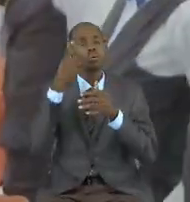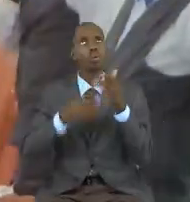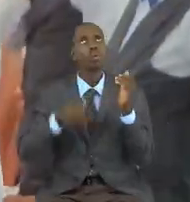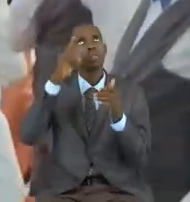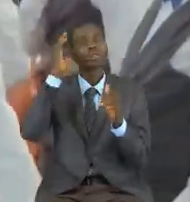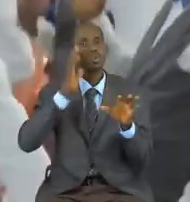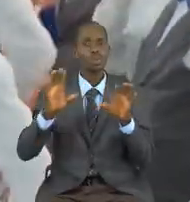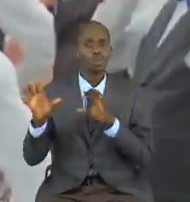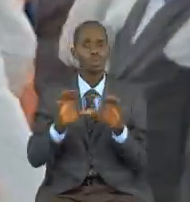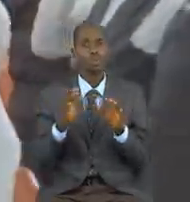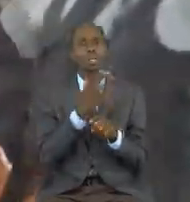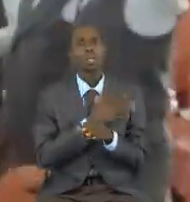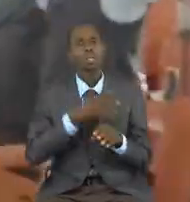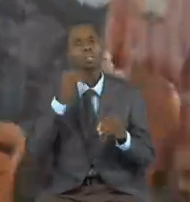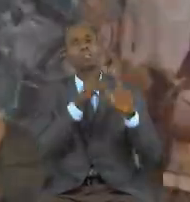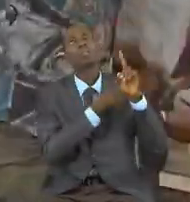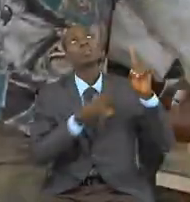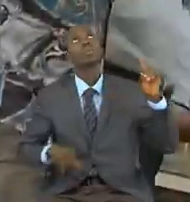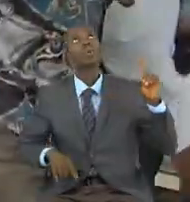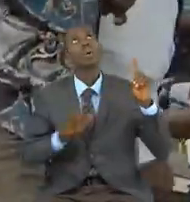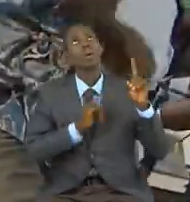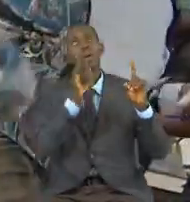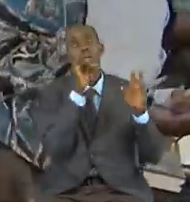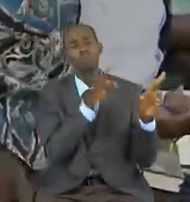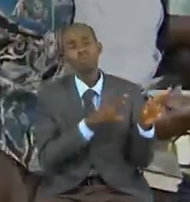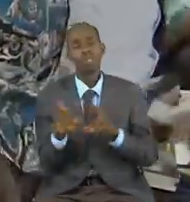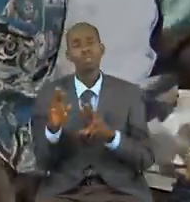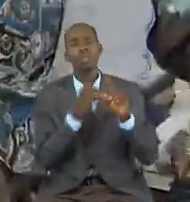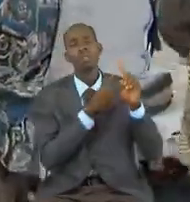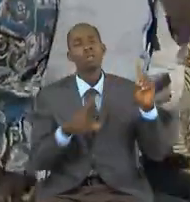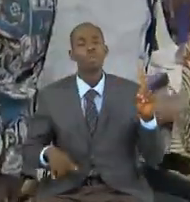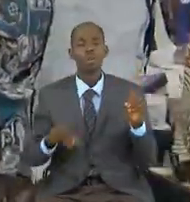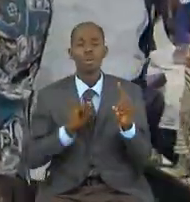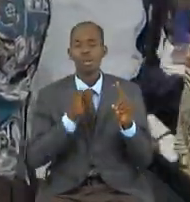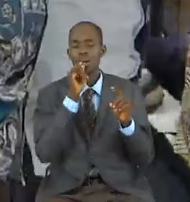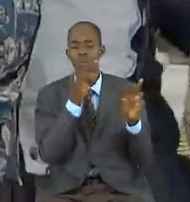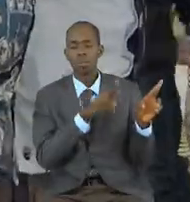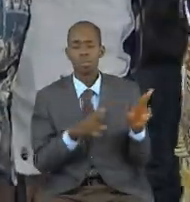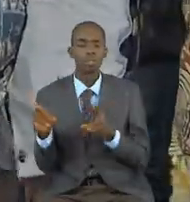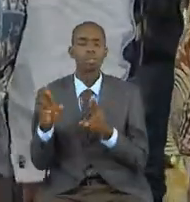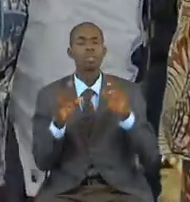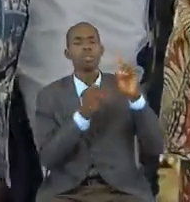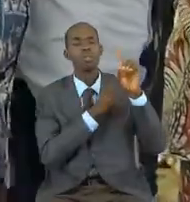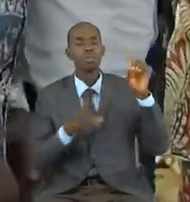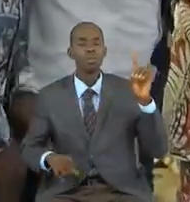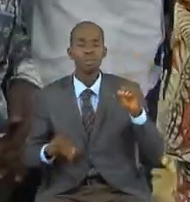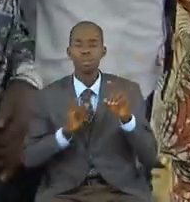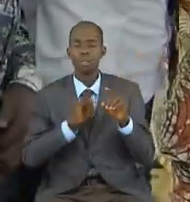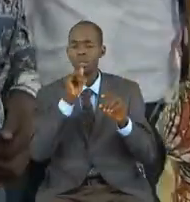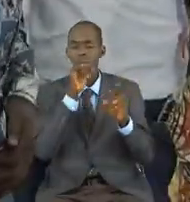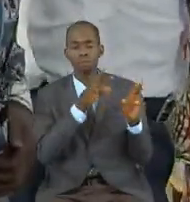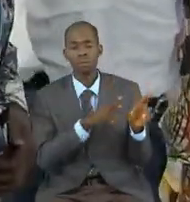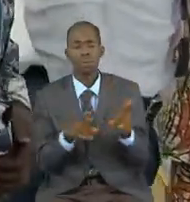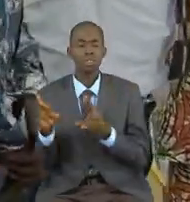Lord, I'm ready. Lord, I'm ready. Lord, I'm ready. Lord, I'm ready. Just